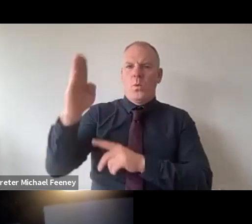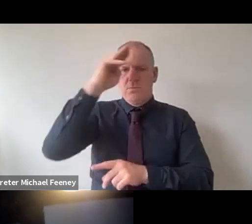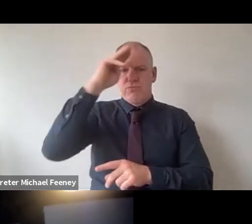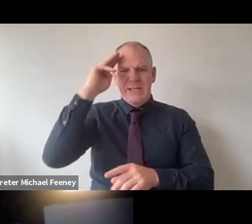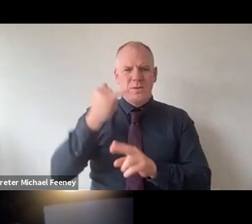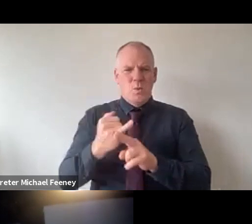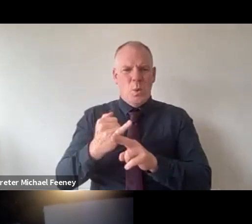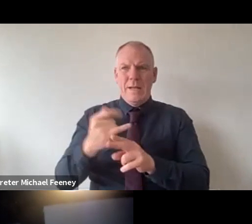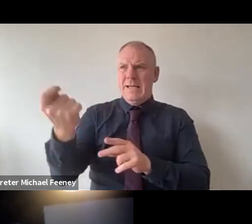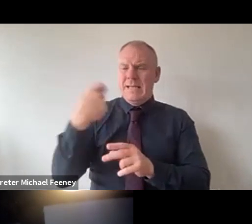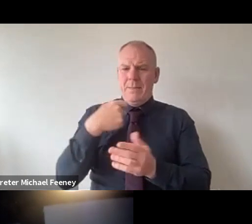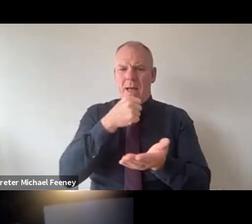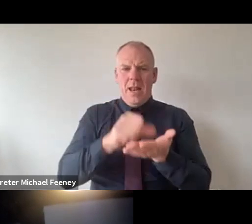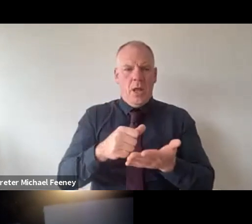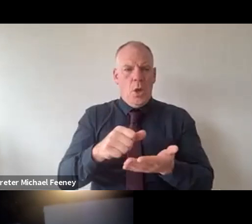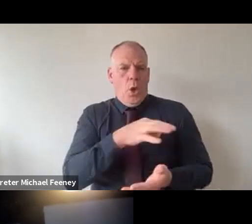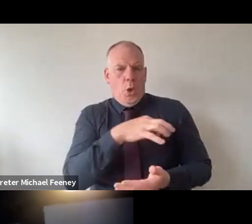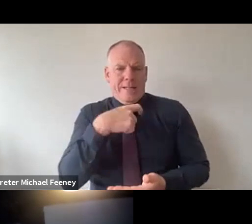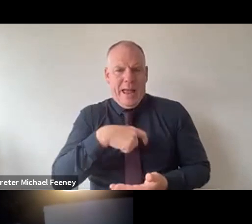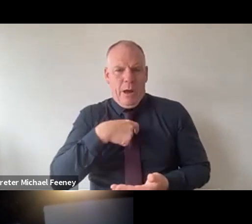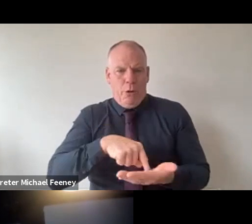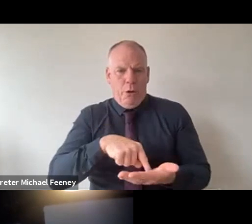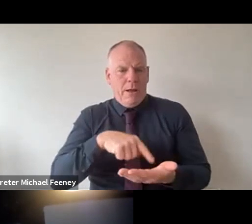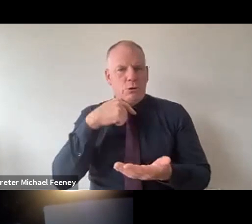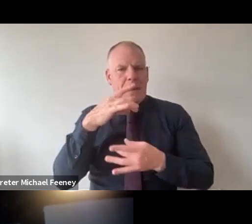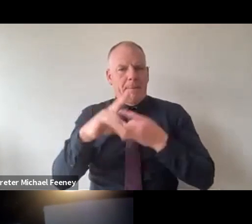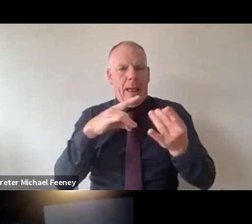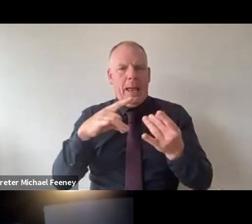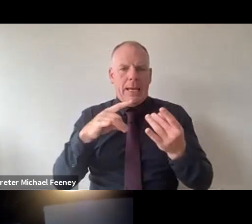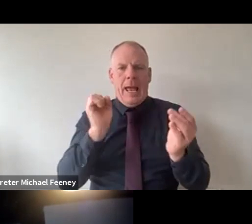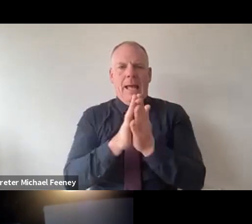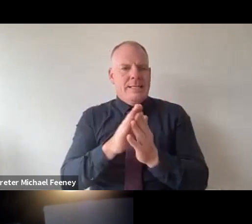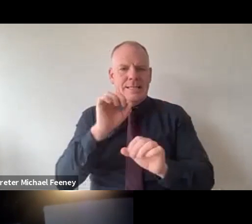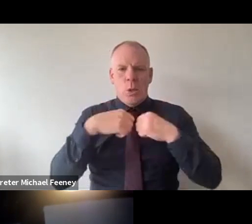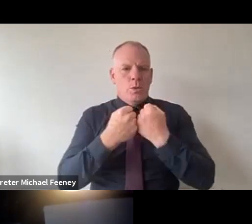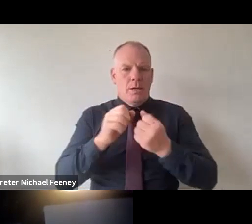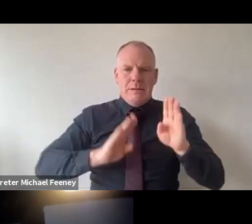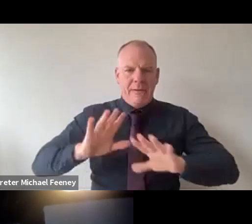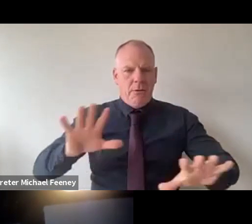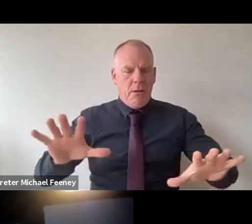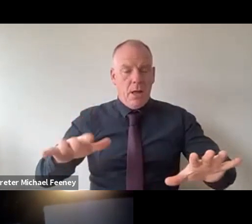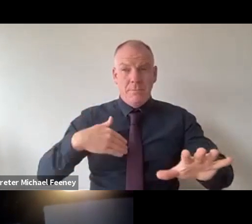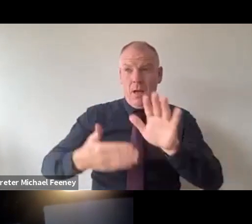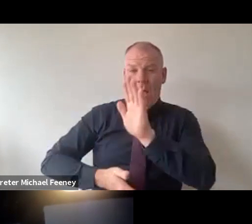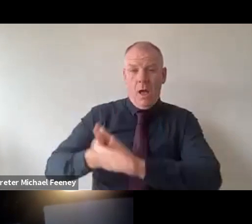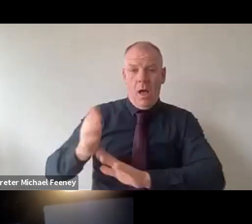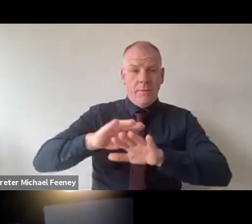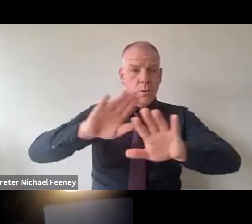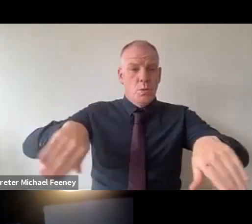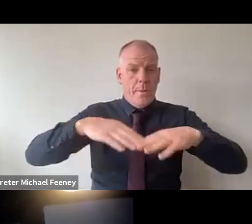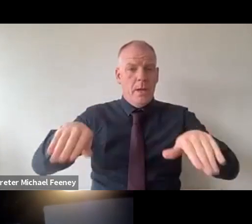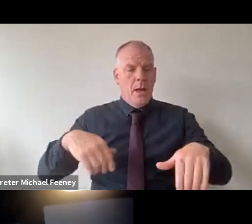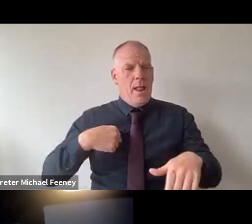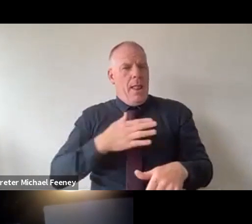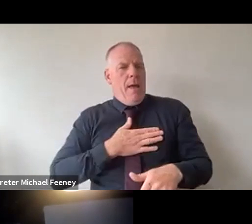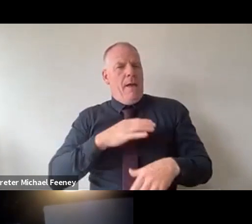of my school to say that I was good character and I wasn't going to cause any antisocial behaviour. Now, when I was there swimming, because I was very into the football,